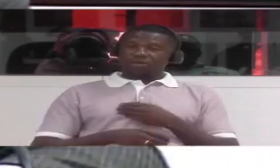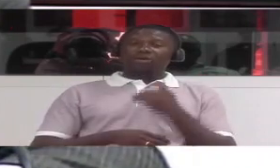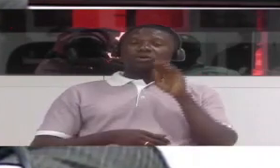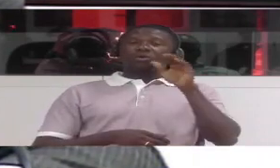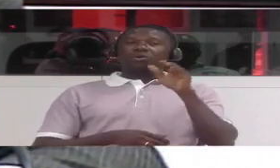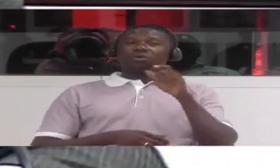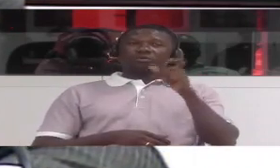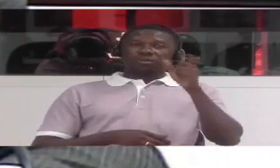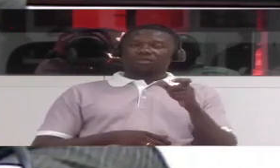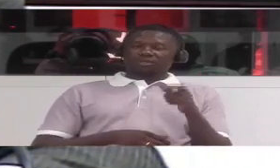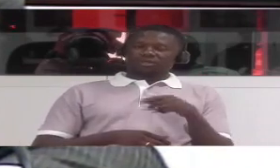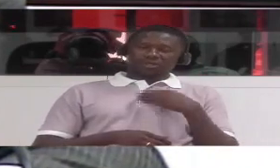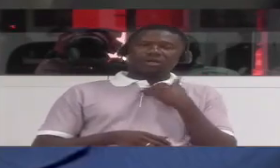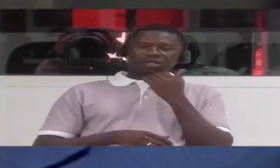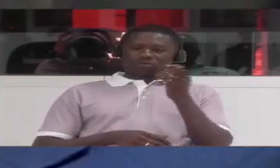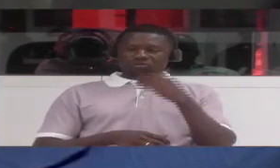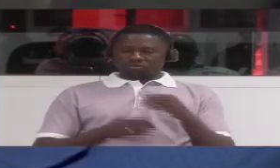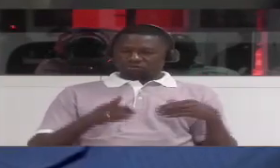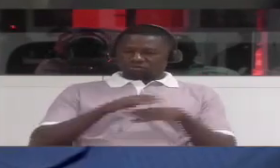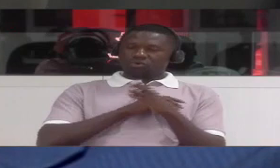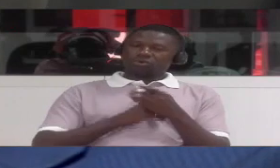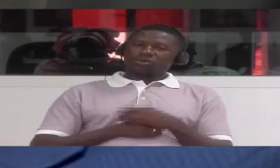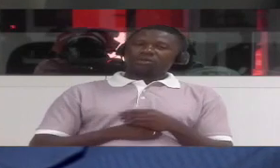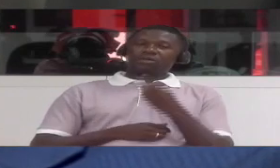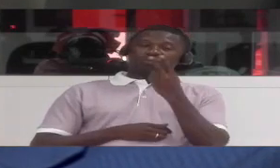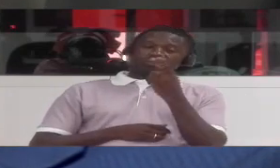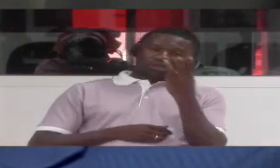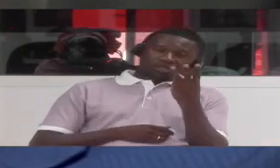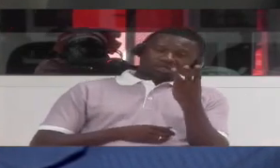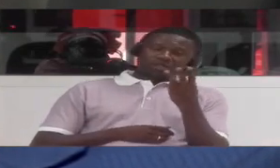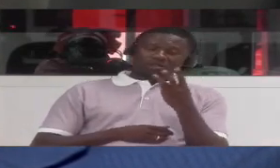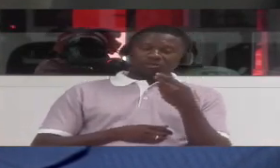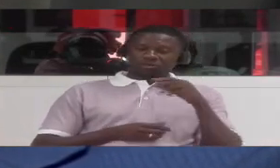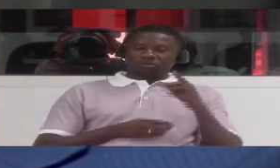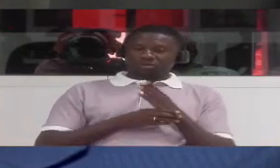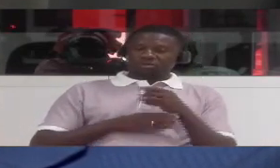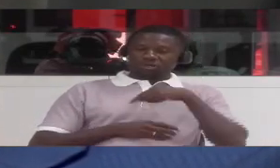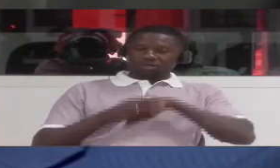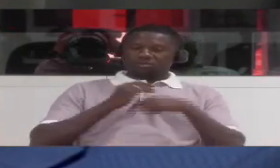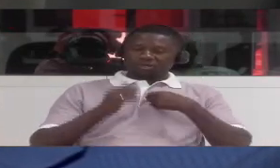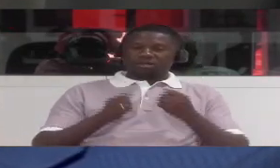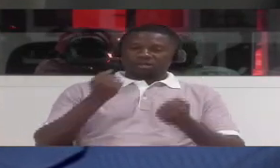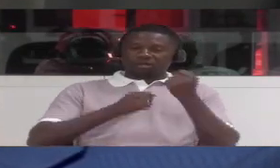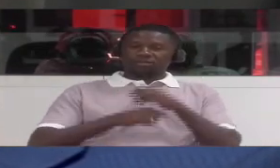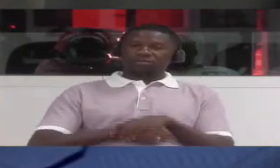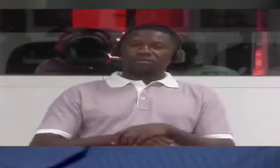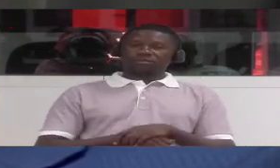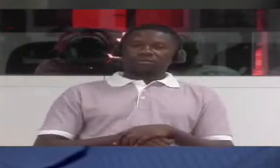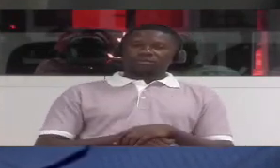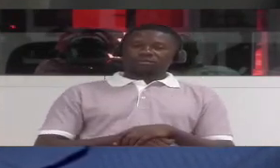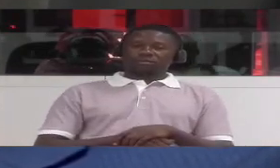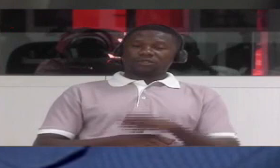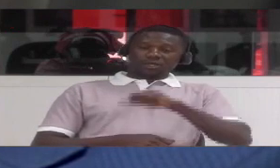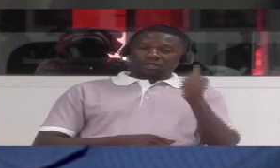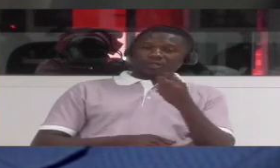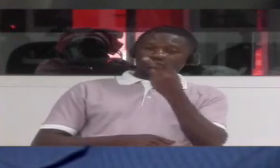with two of them in my car. There were another group in another car leading us. And the two police officers that were, two